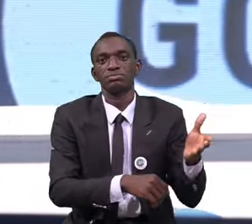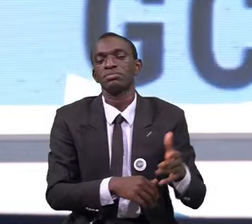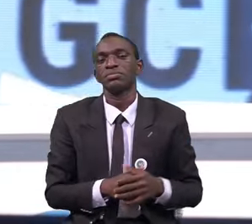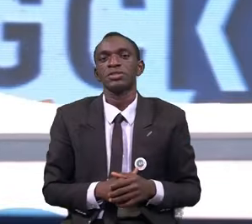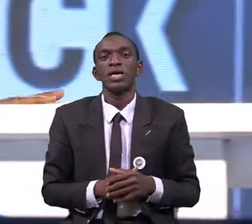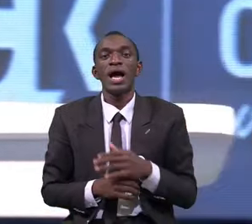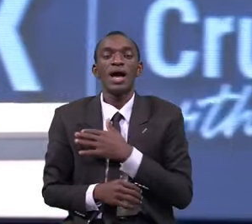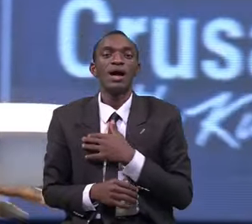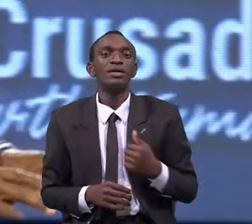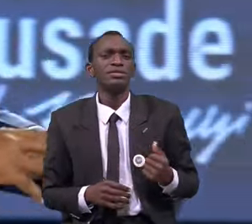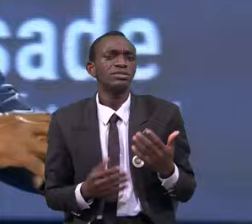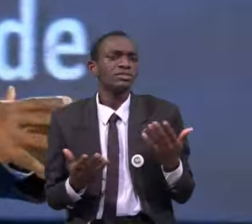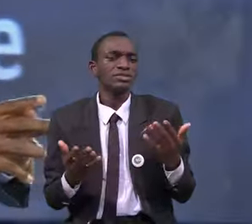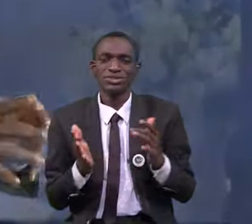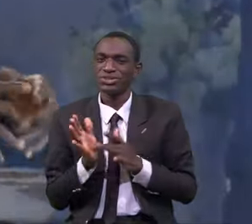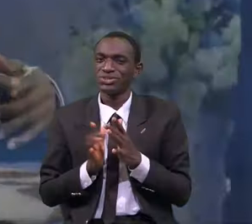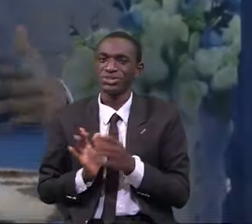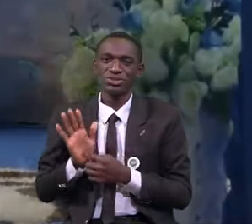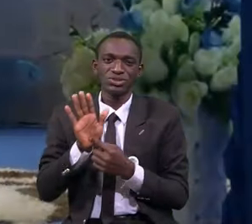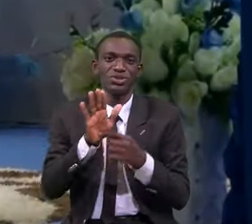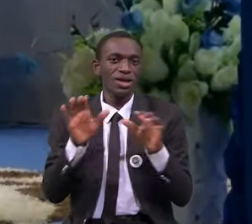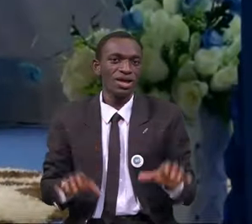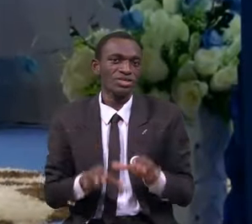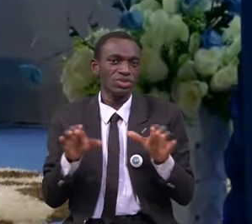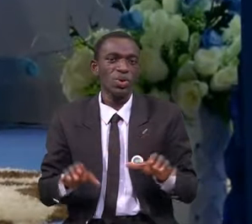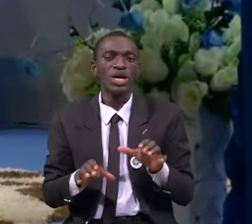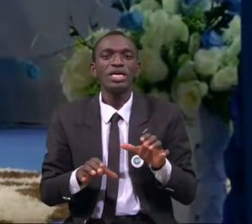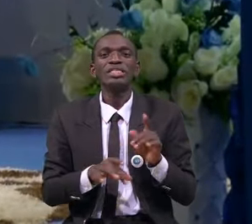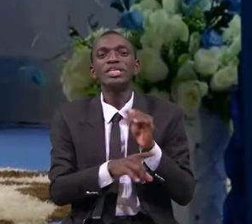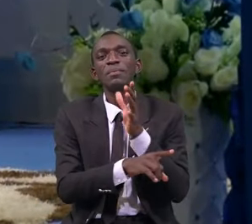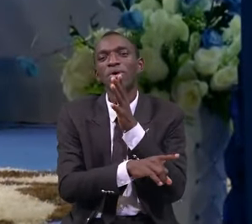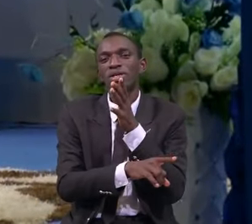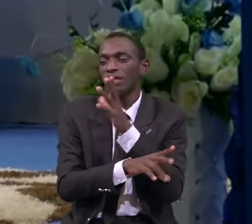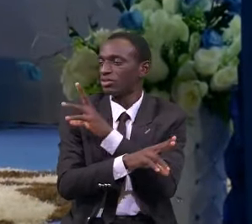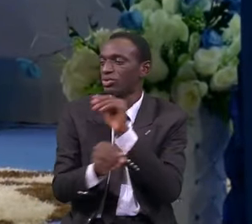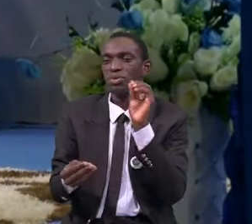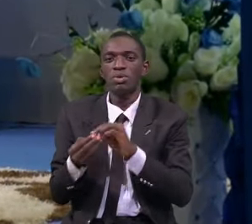And by the action of Christ, that mother would no more weep.